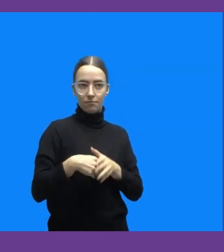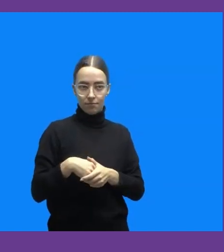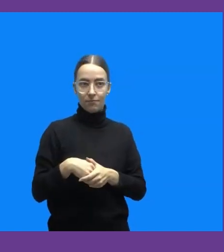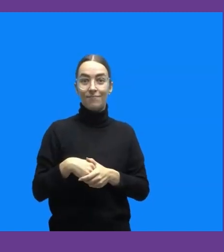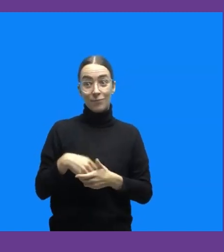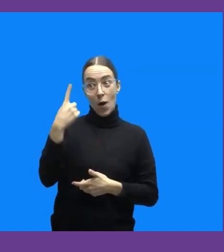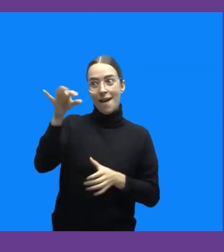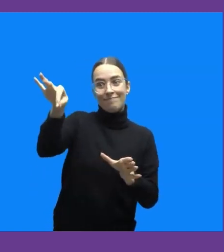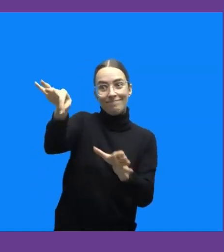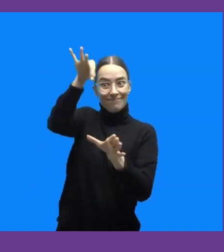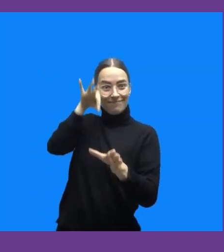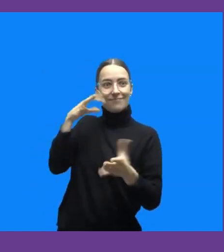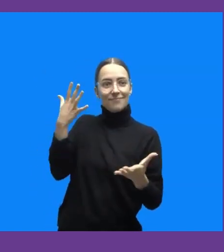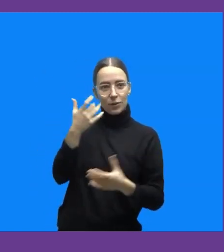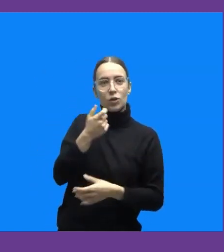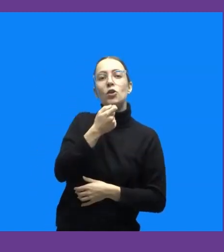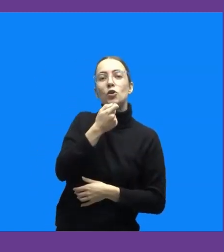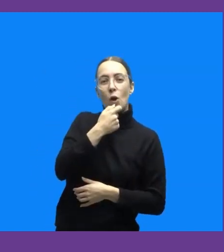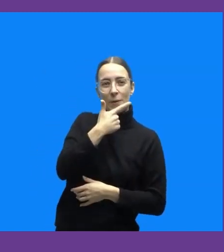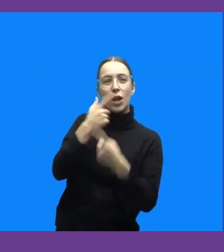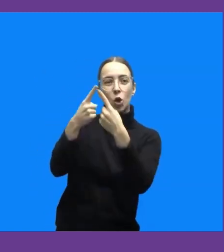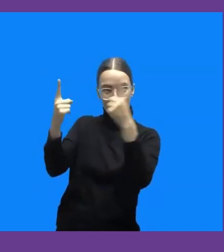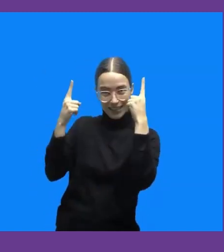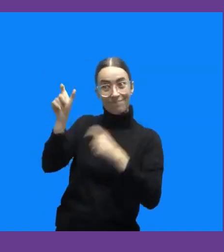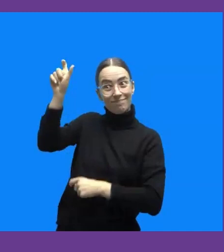be talking about this experience too.